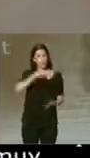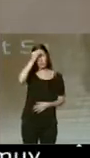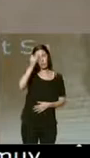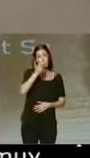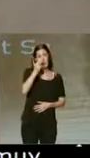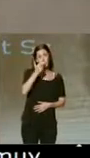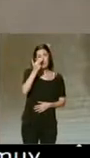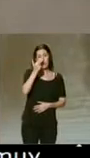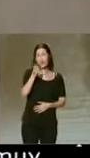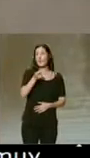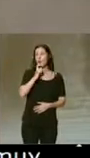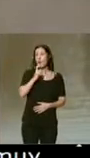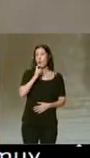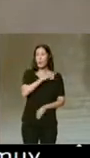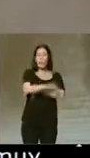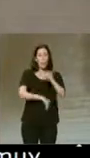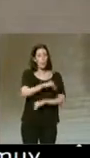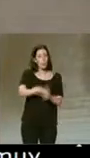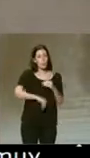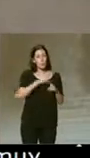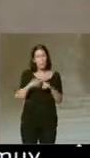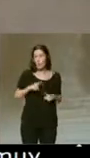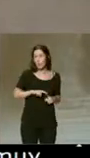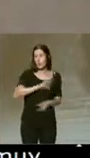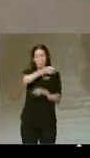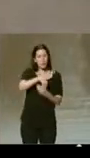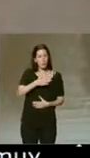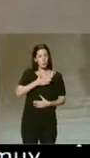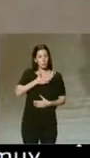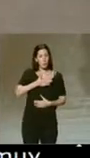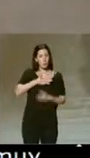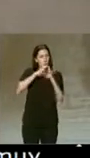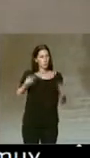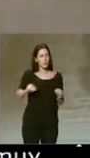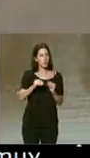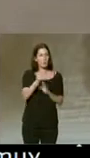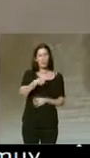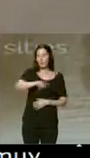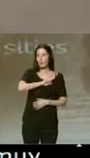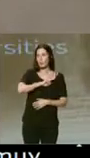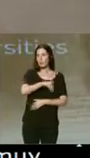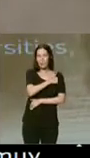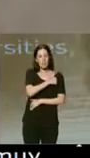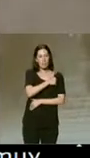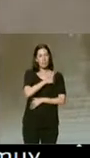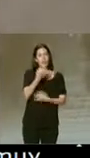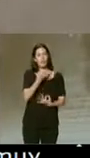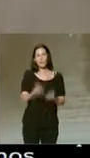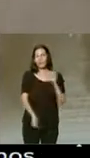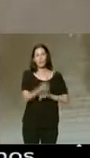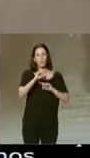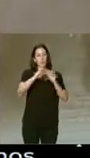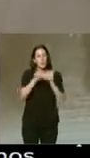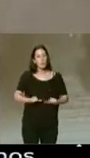It's very interesting to see how to do that at our universities. We learn from our students. We need to put together user